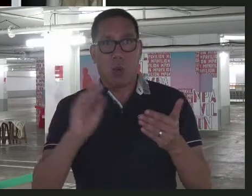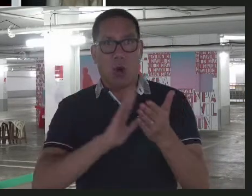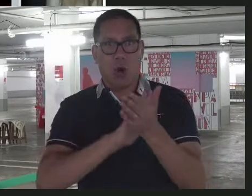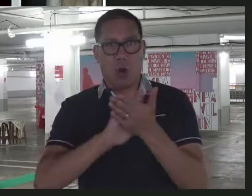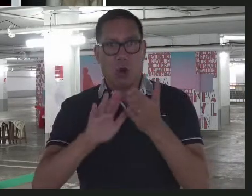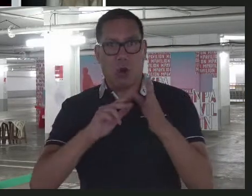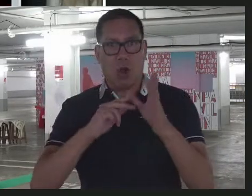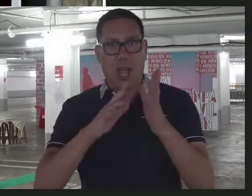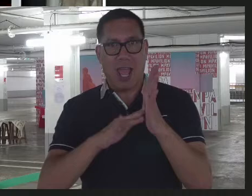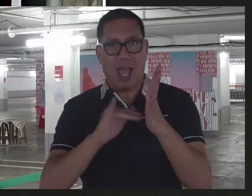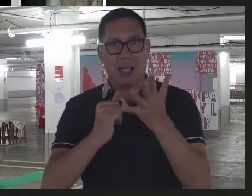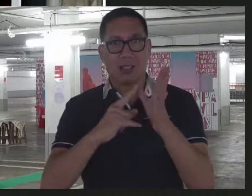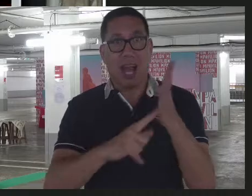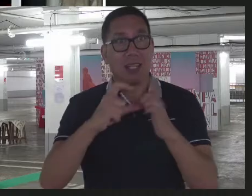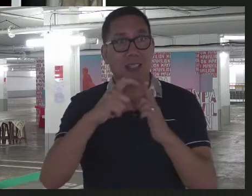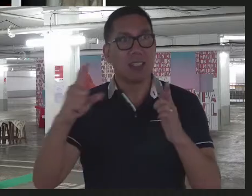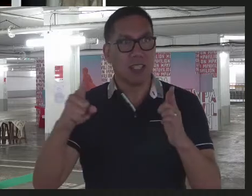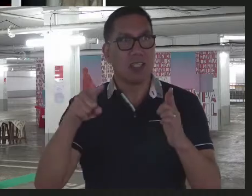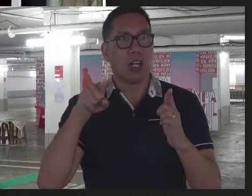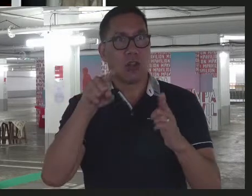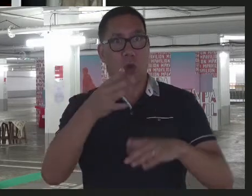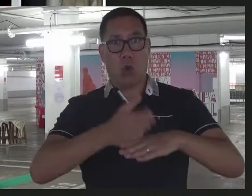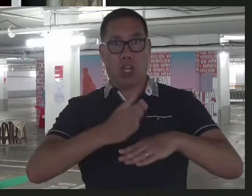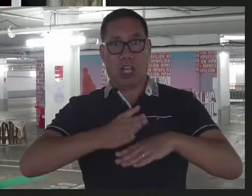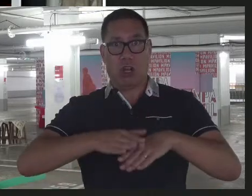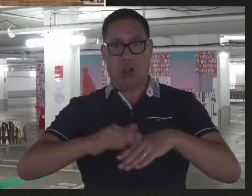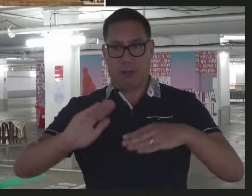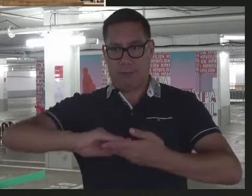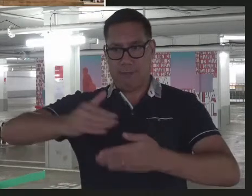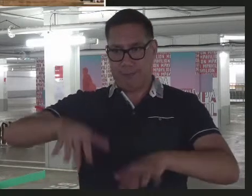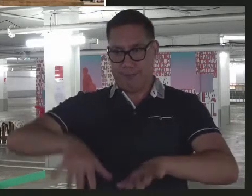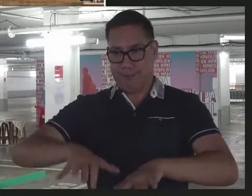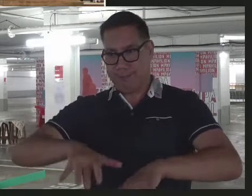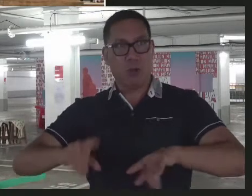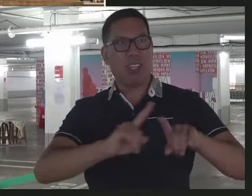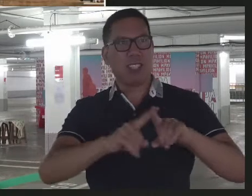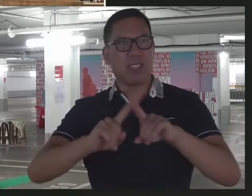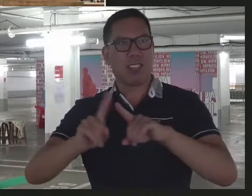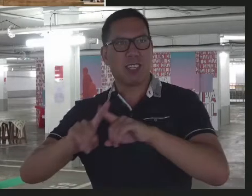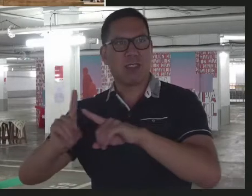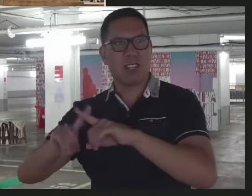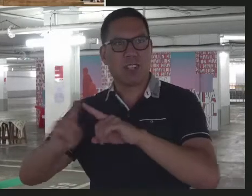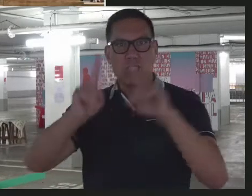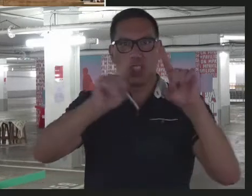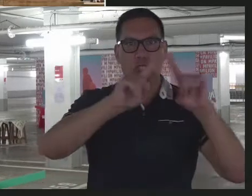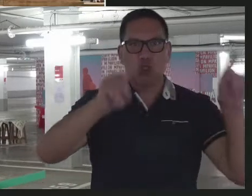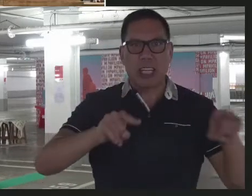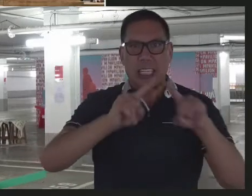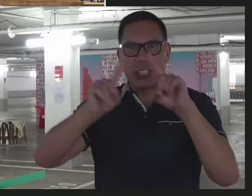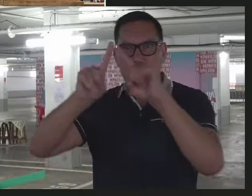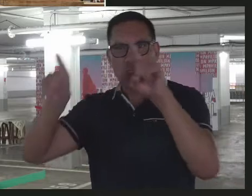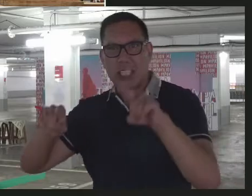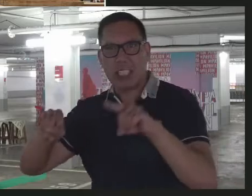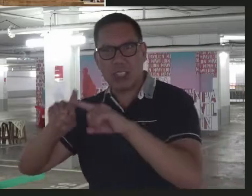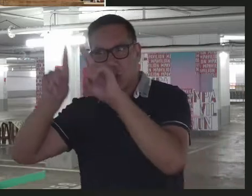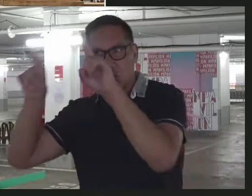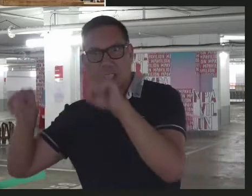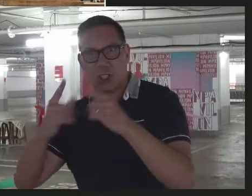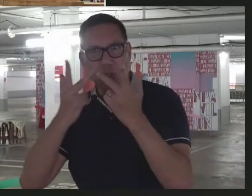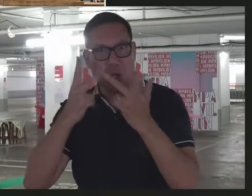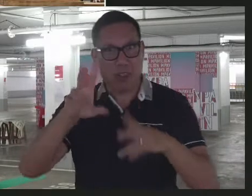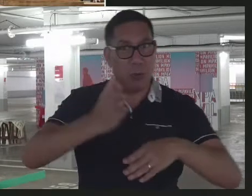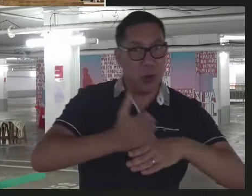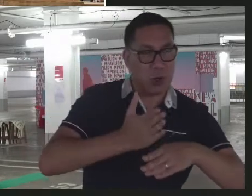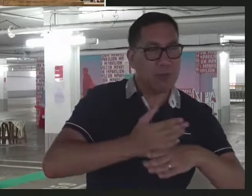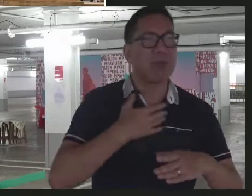the floor with various screens revealing themselves. And then I really